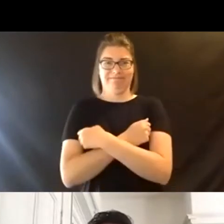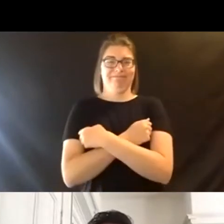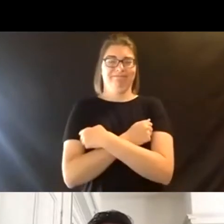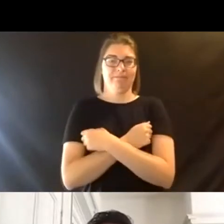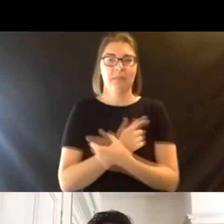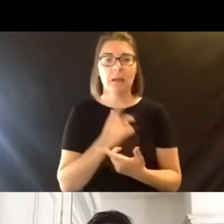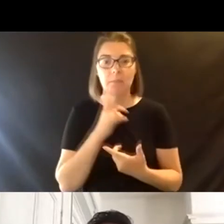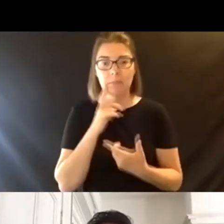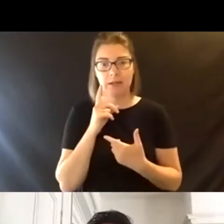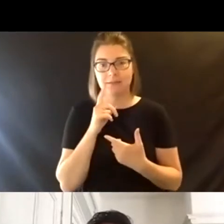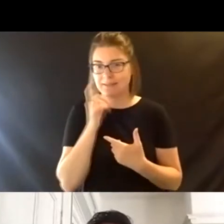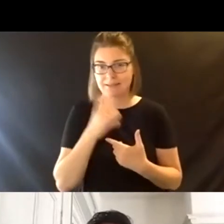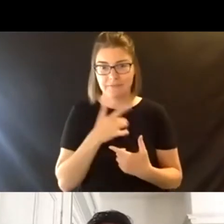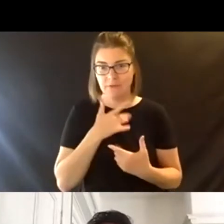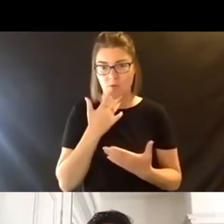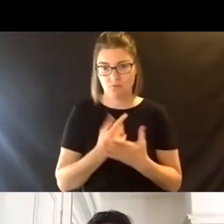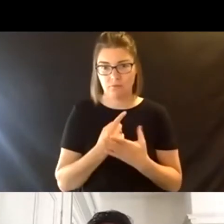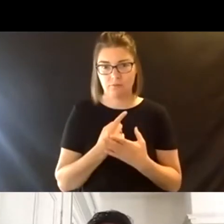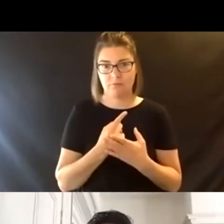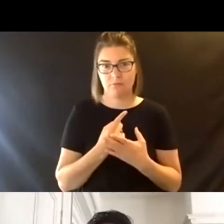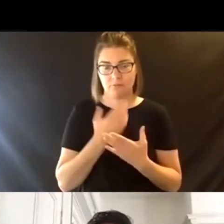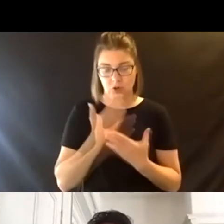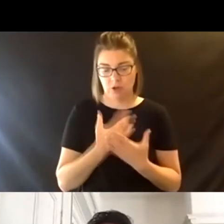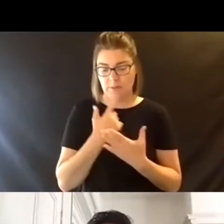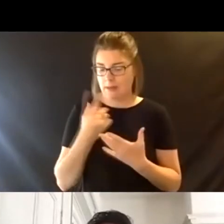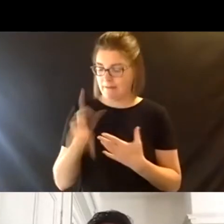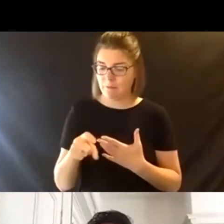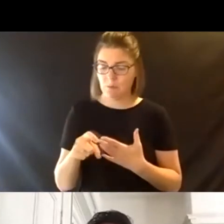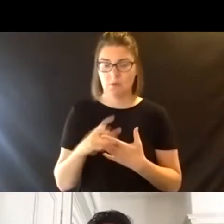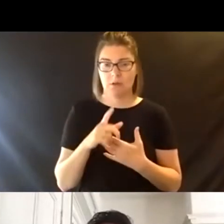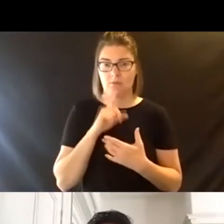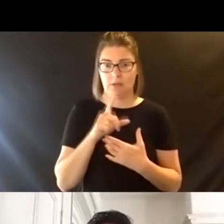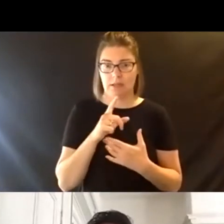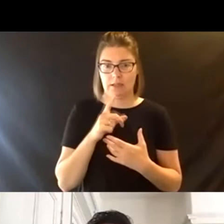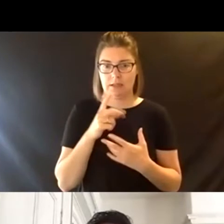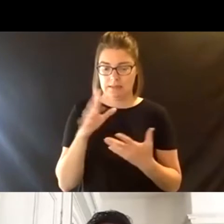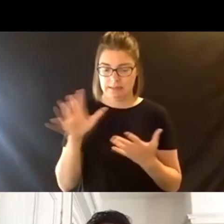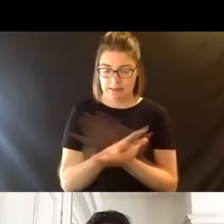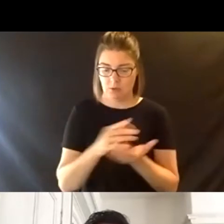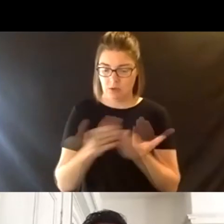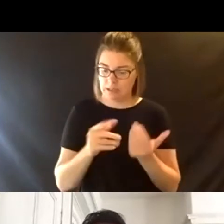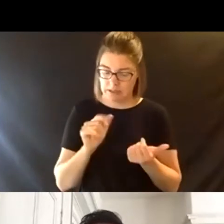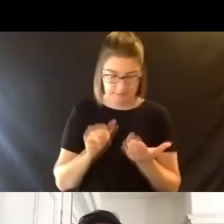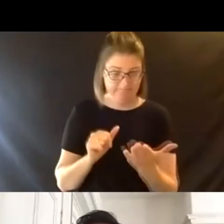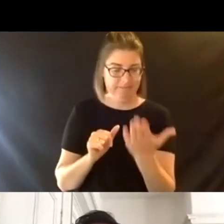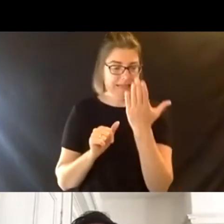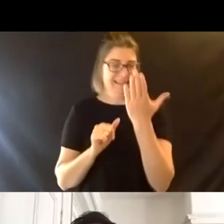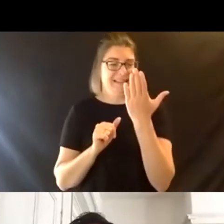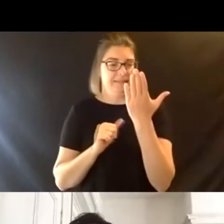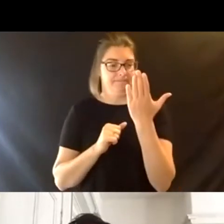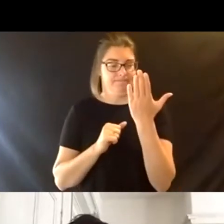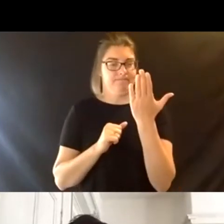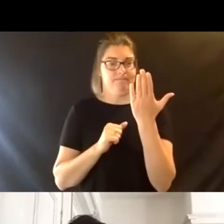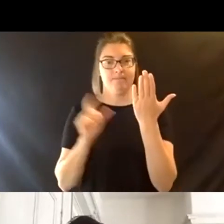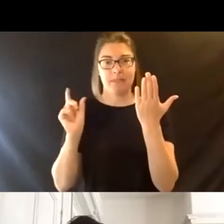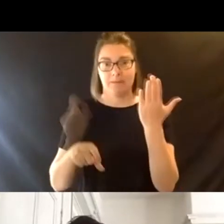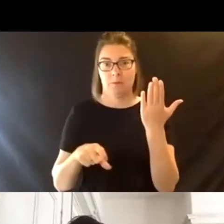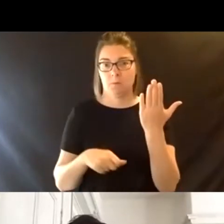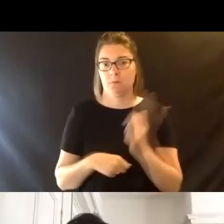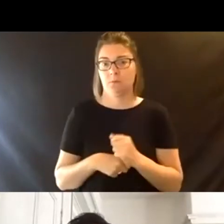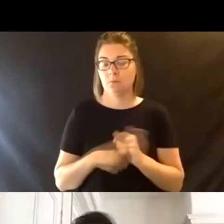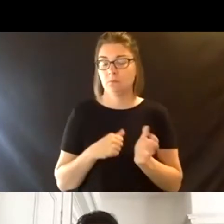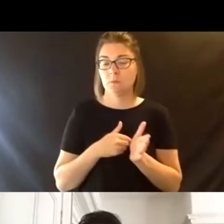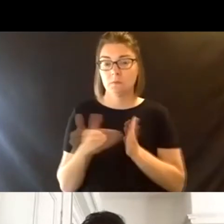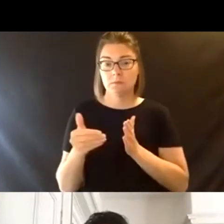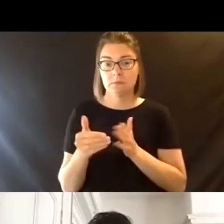necessary. And it's going to look like addressing a lot of really damaging things. And often when we